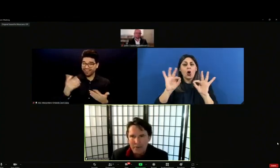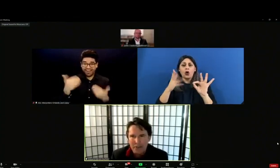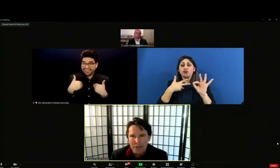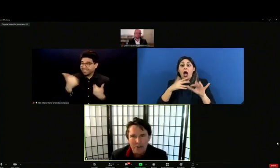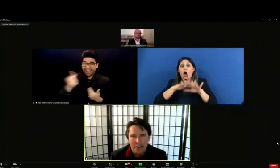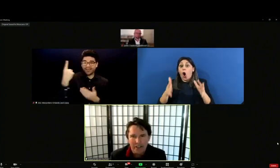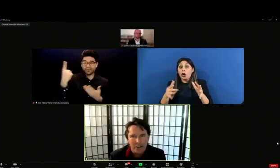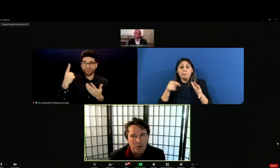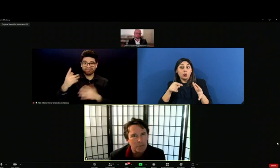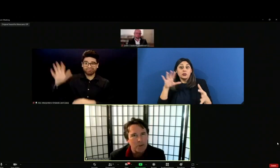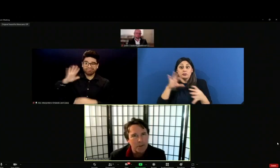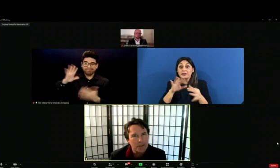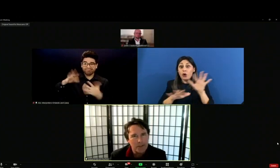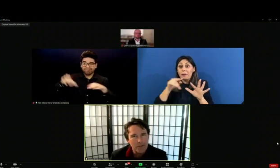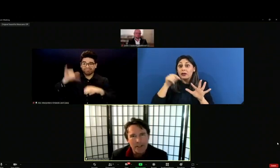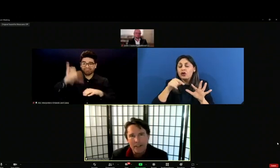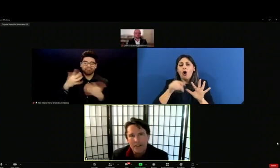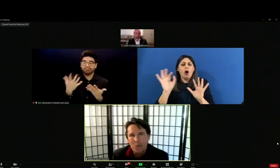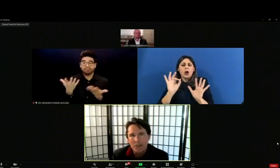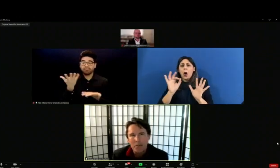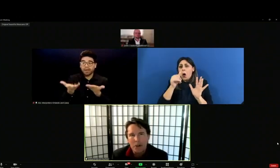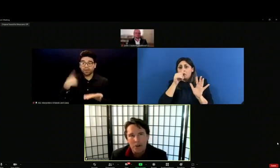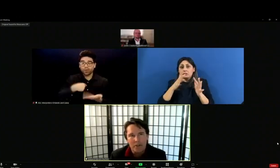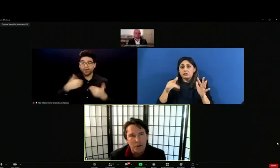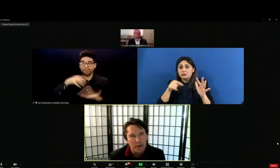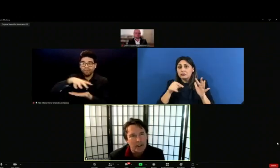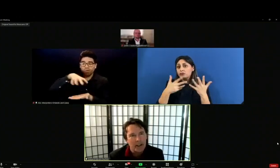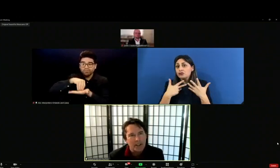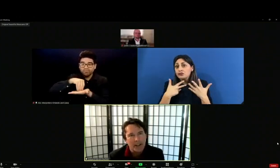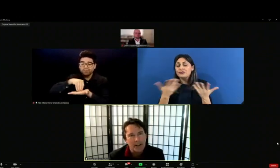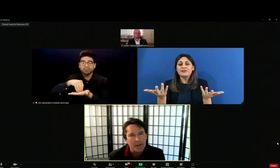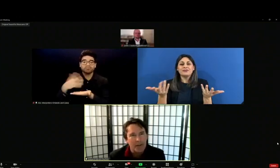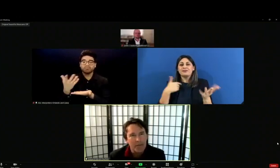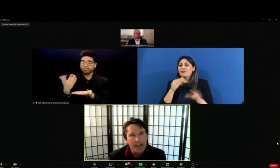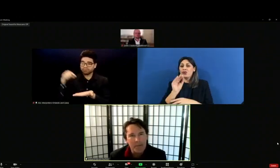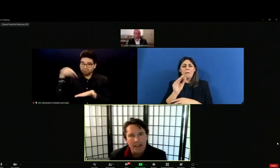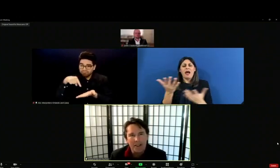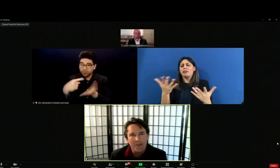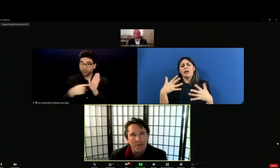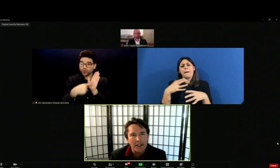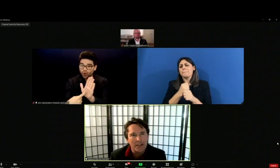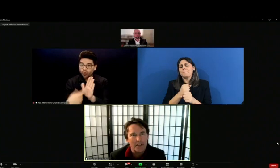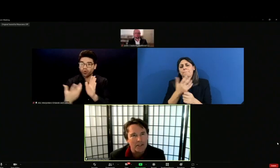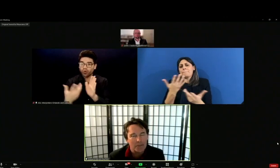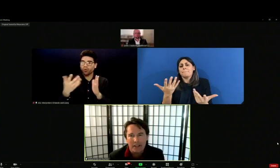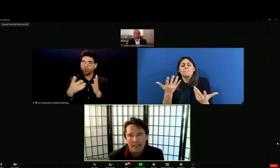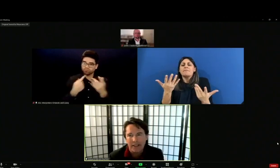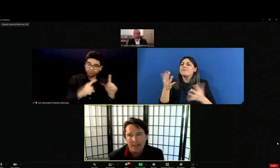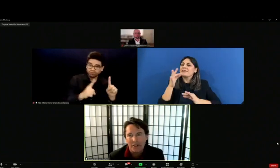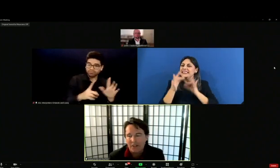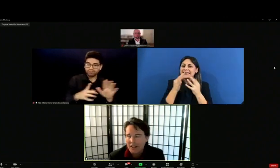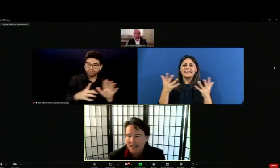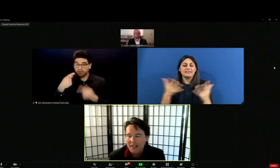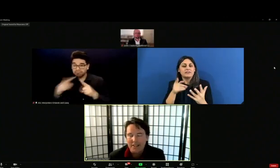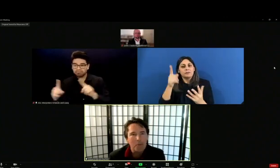sign languages, or are there like a corpus or something that someone's coded for their meaning passing information or something like